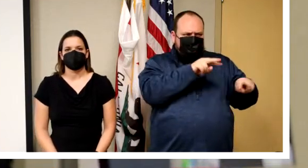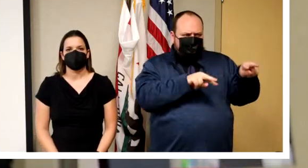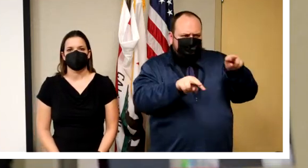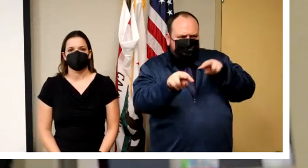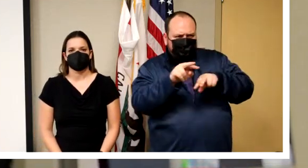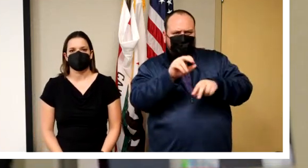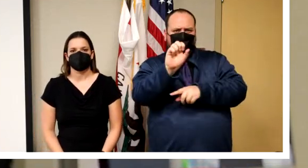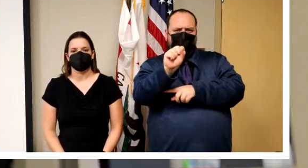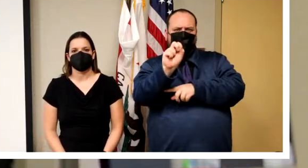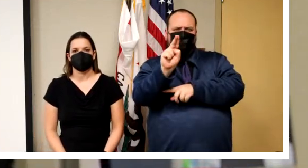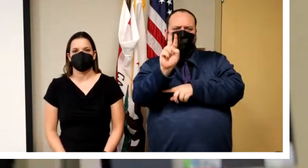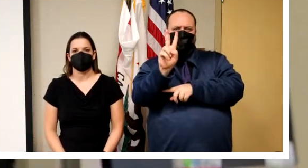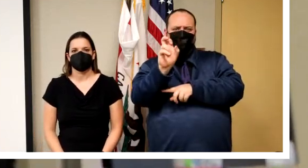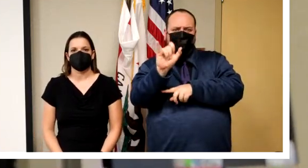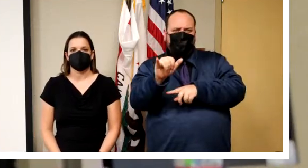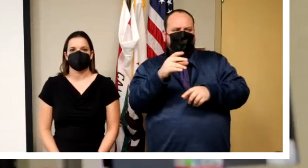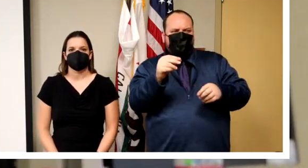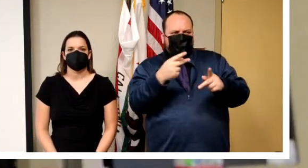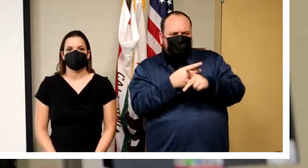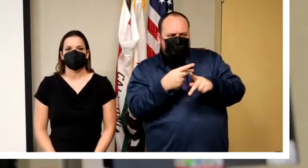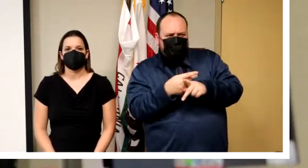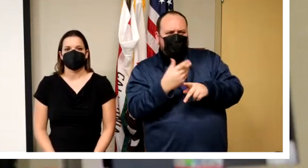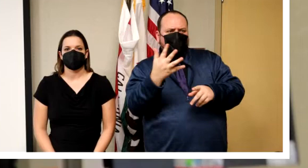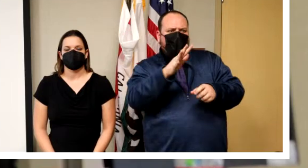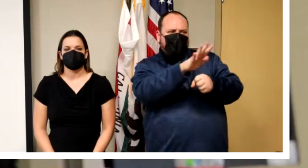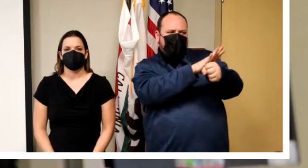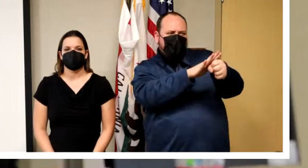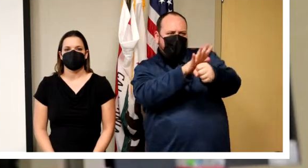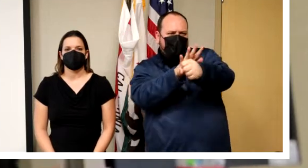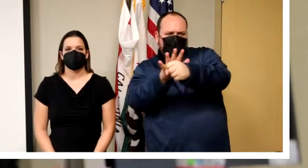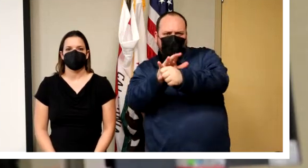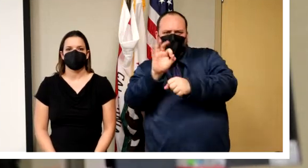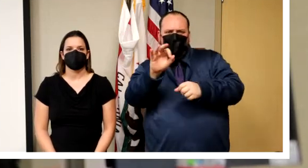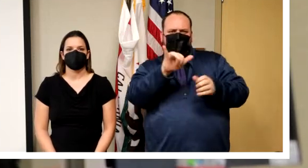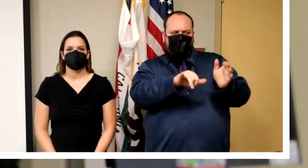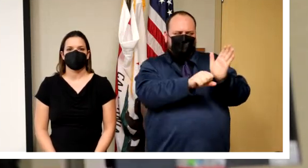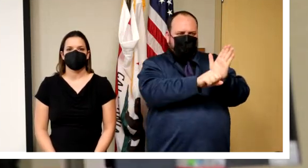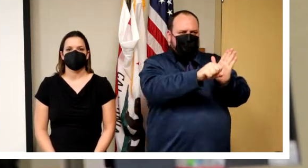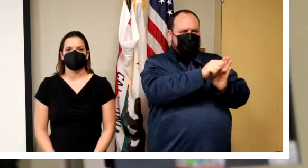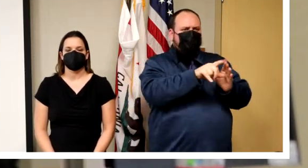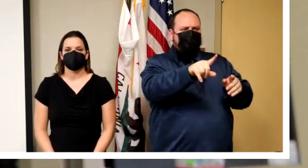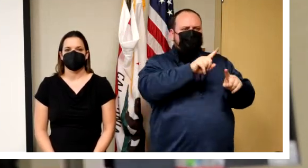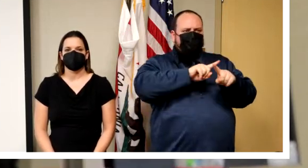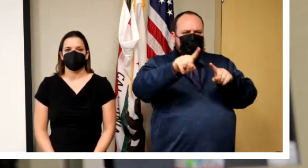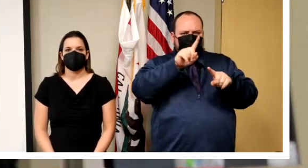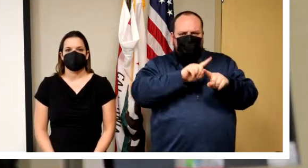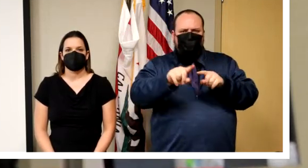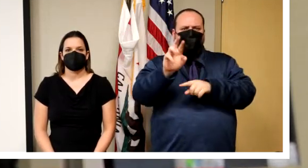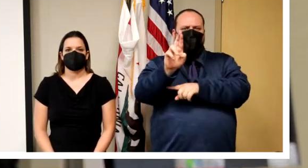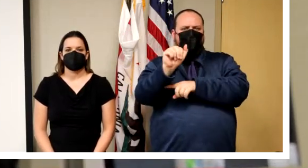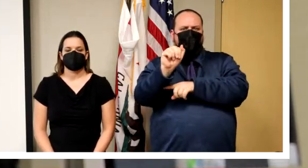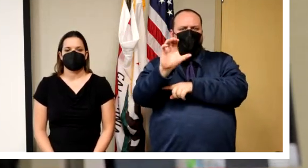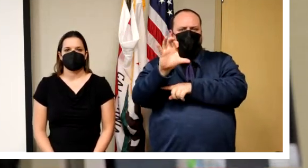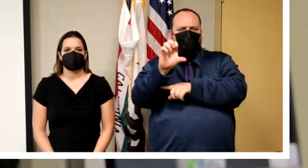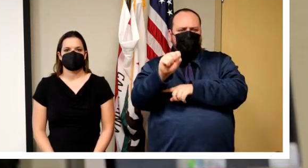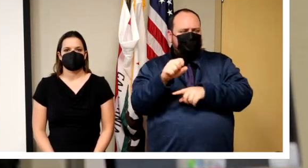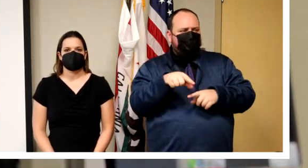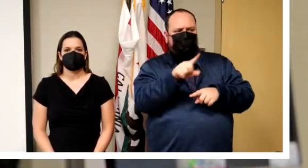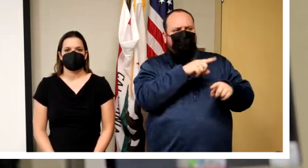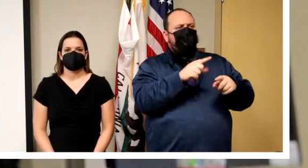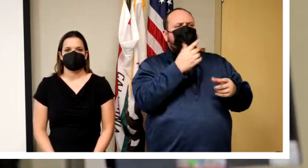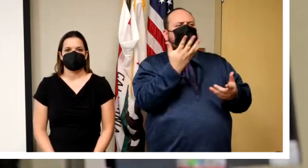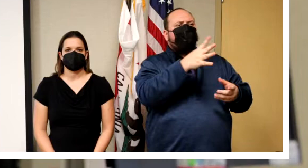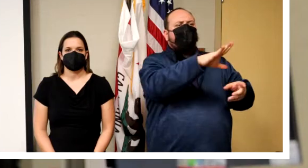us which, in areas of the state and census blocks, how many people of these different ethnicities are citizens voting